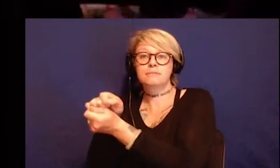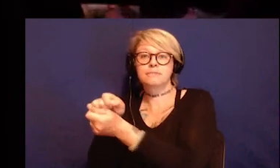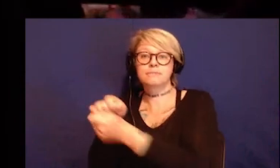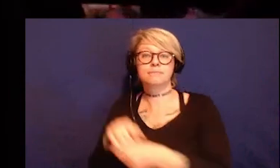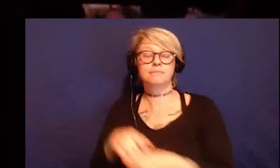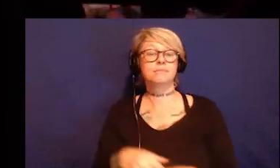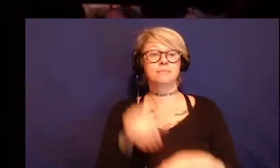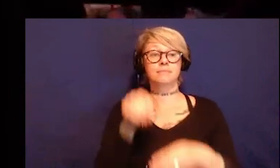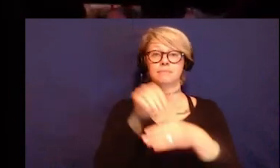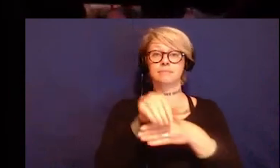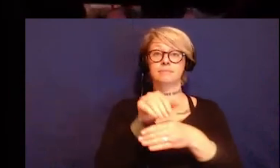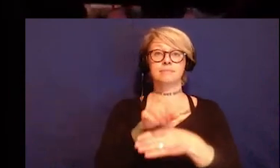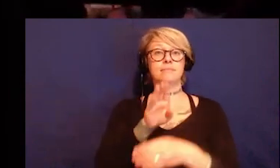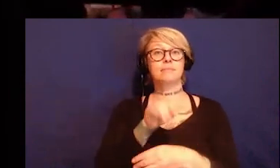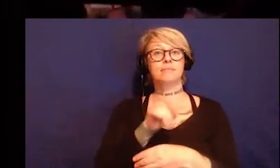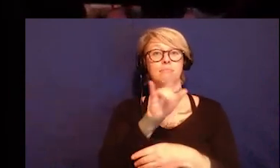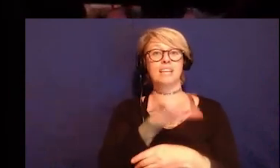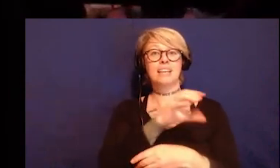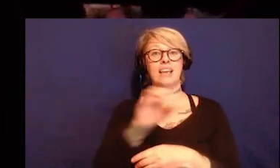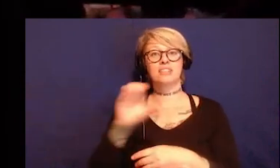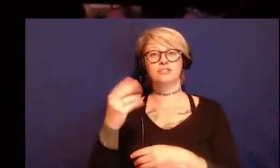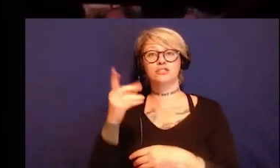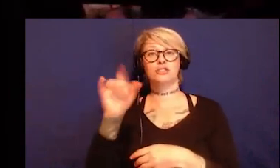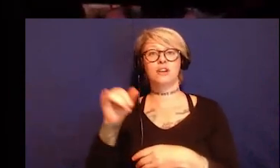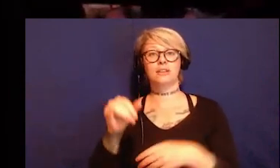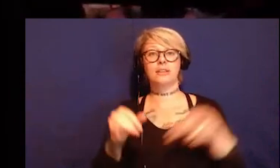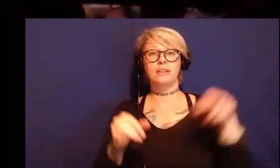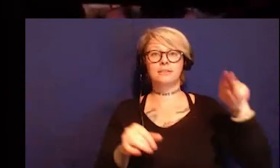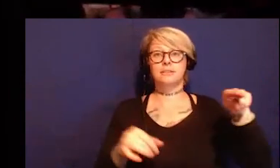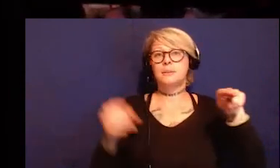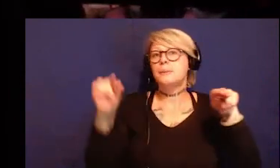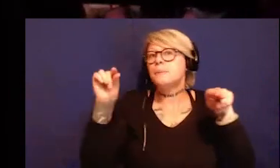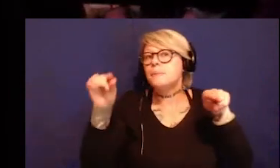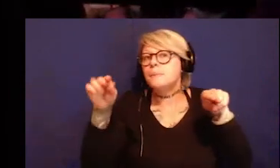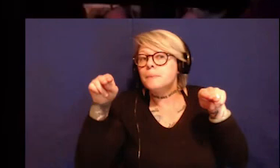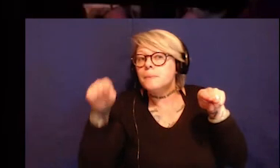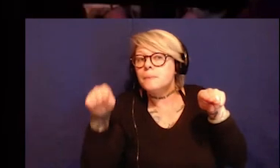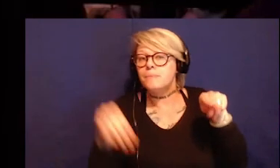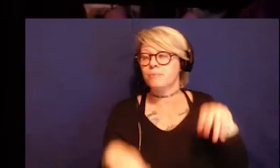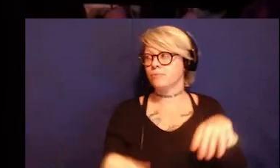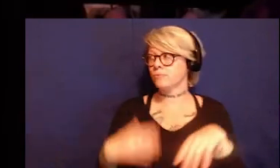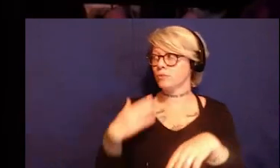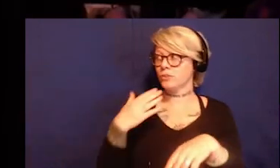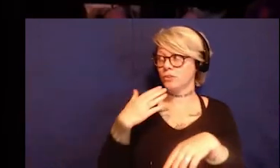Nighttime. Betty and Charlie are tucked into their beds. Good night, Charlie.